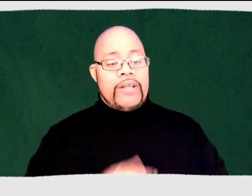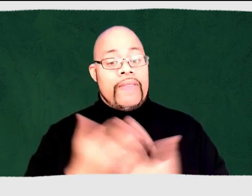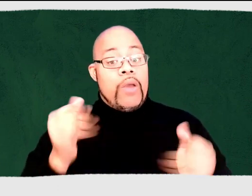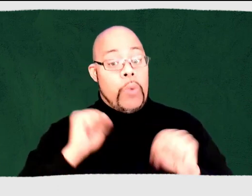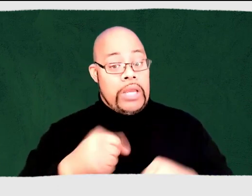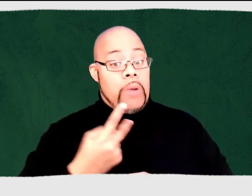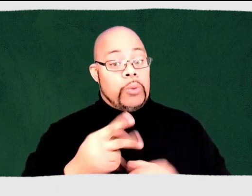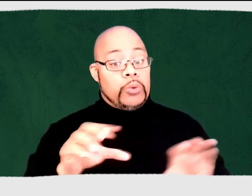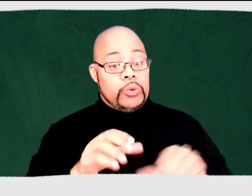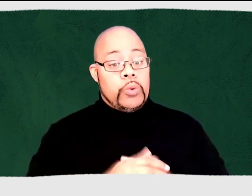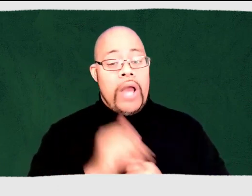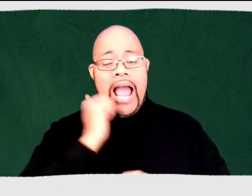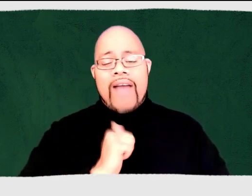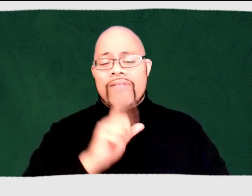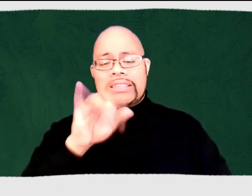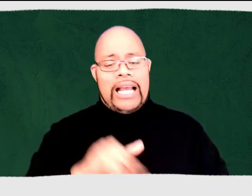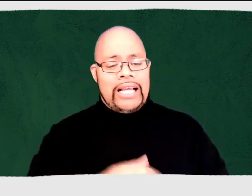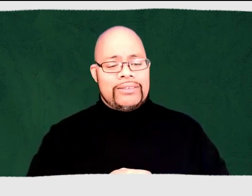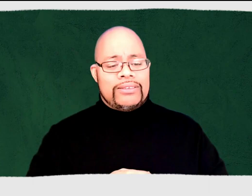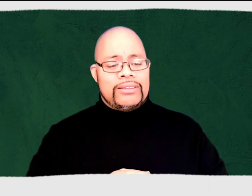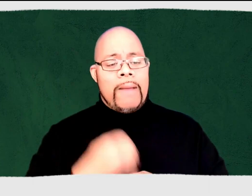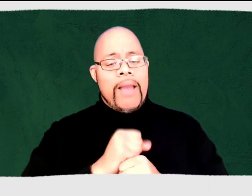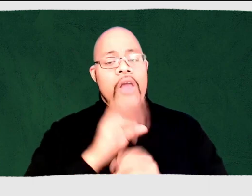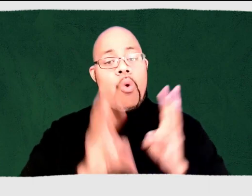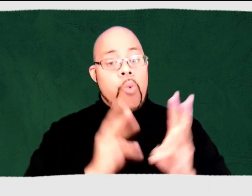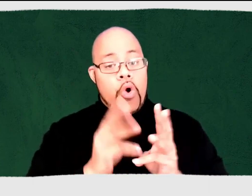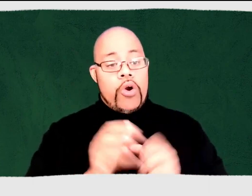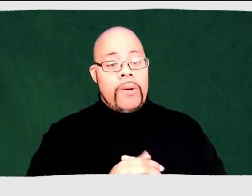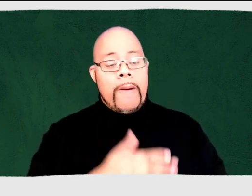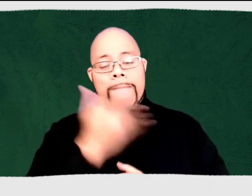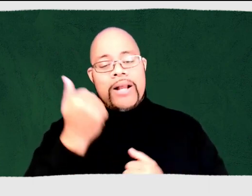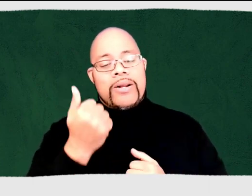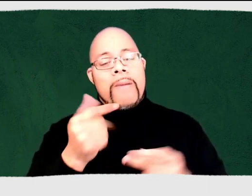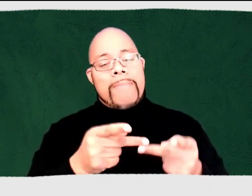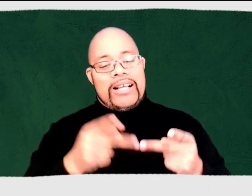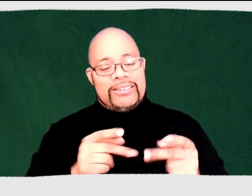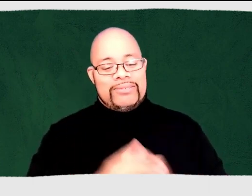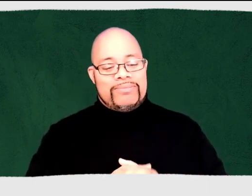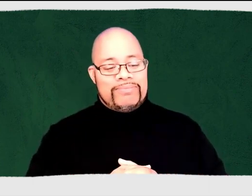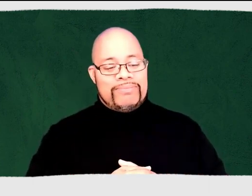do every single day to make this world a better place.